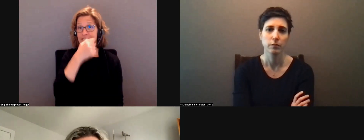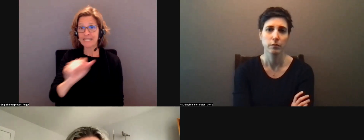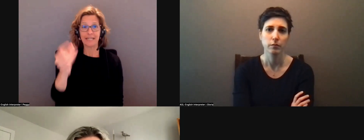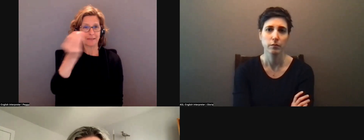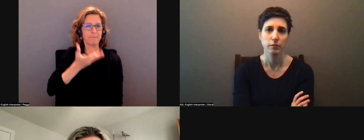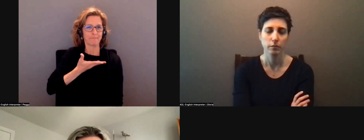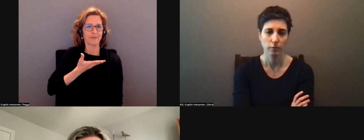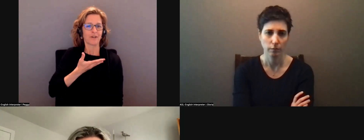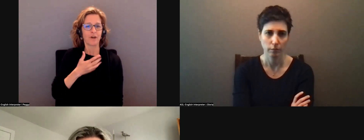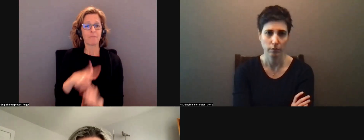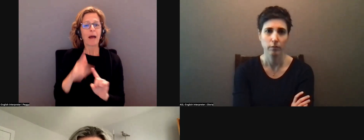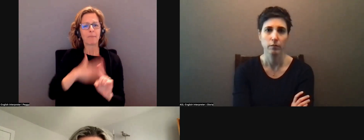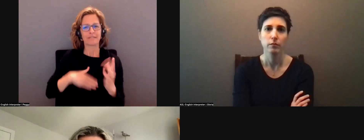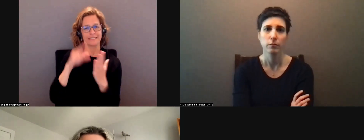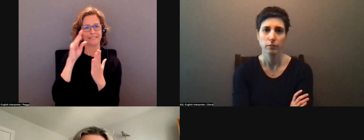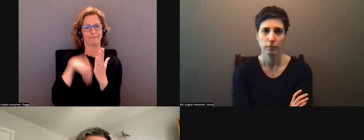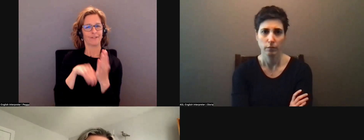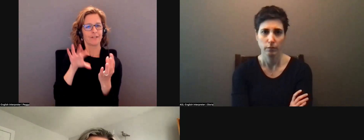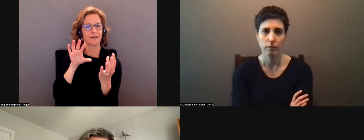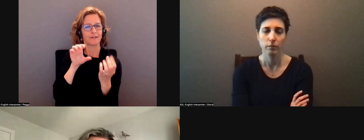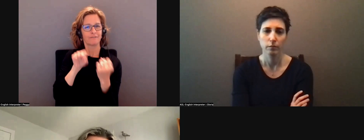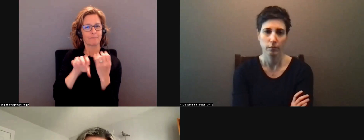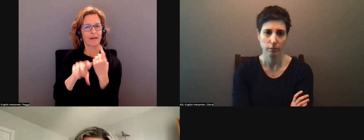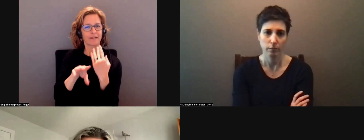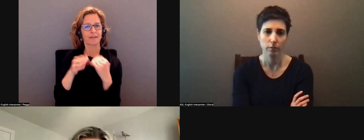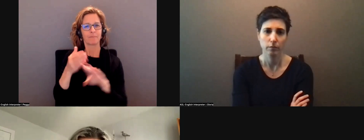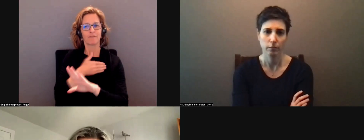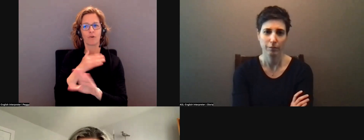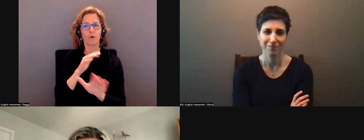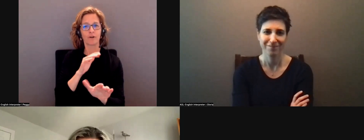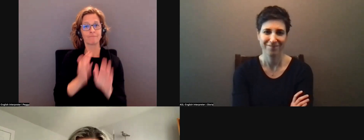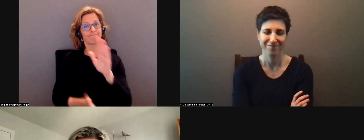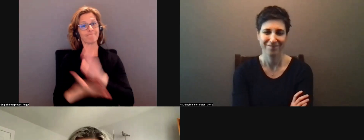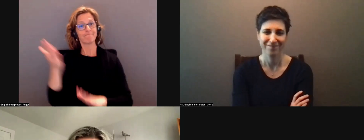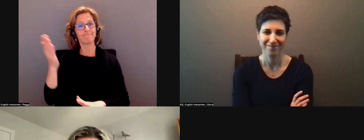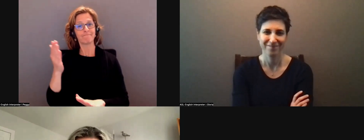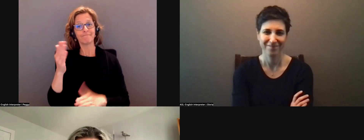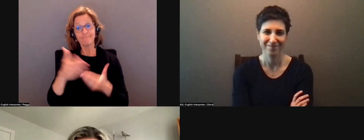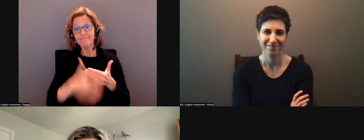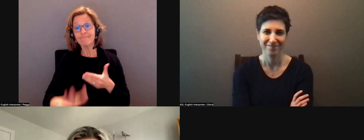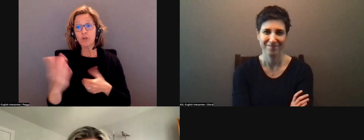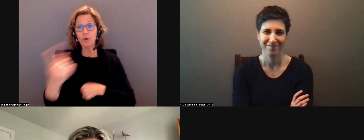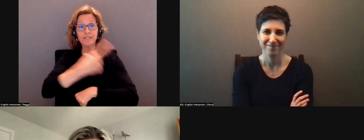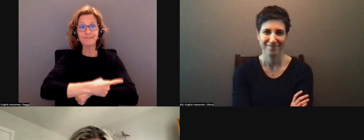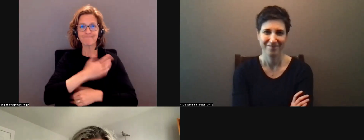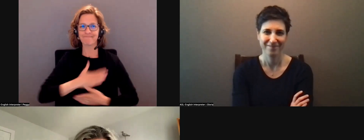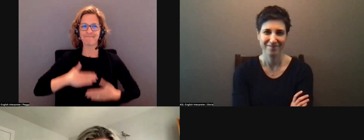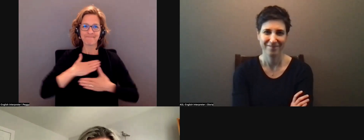to do the form with the feedback and enjoy the rest of the day, everyone. Thank you.